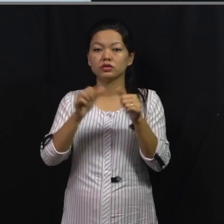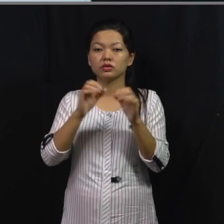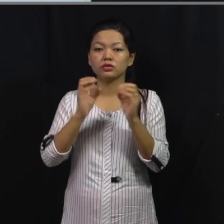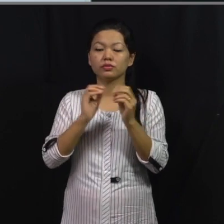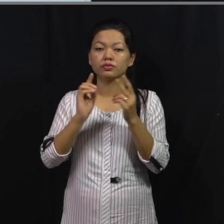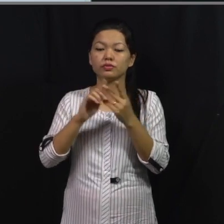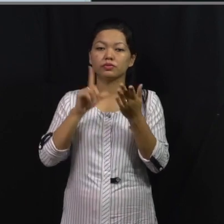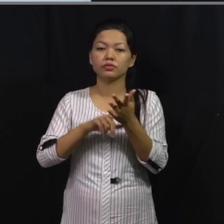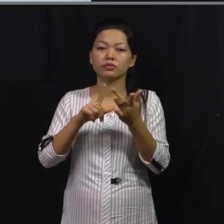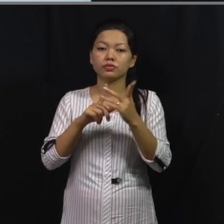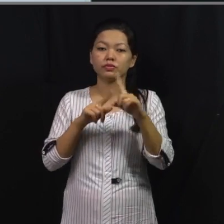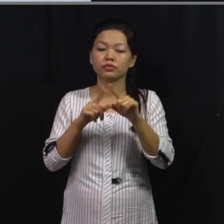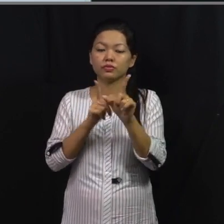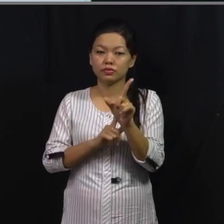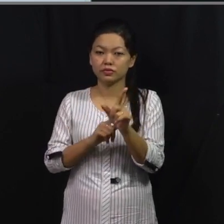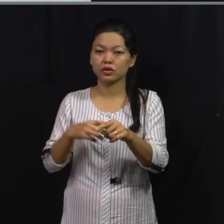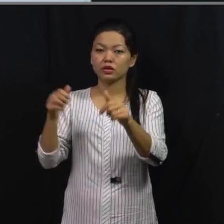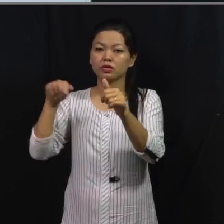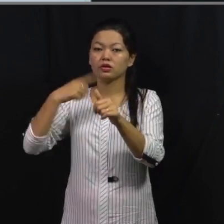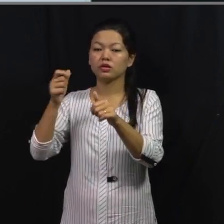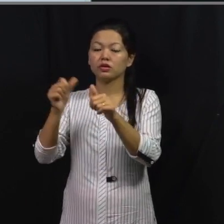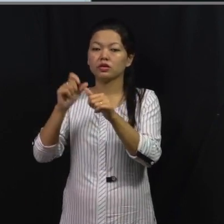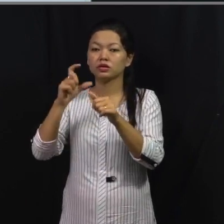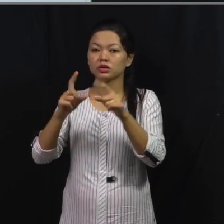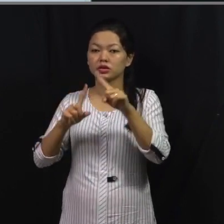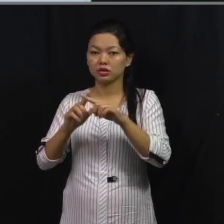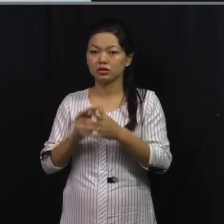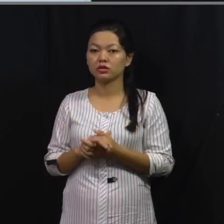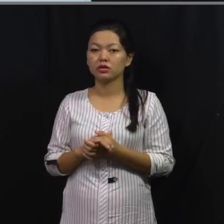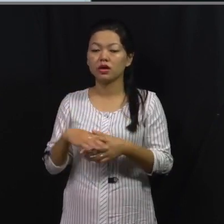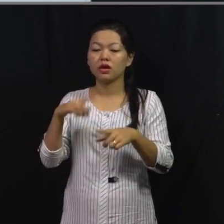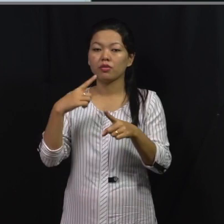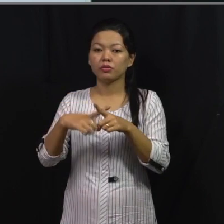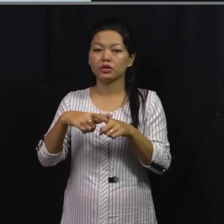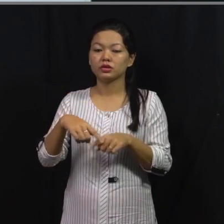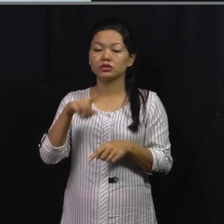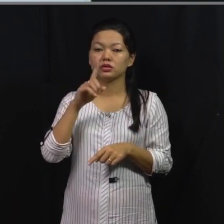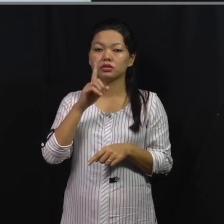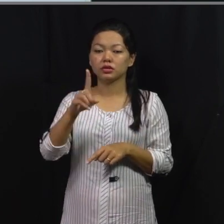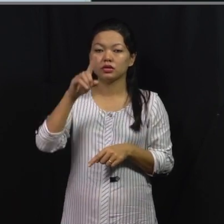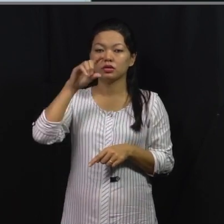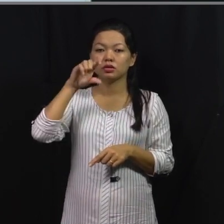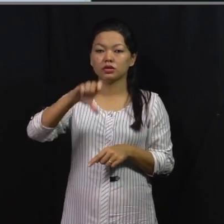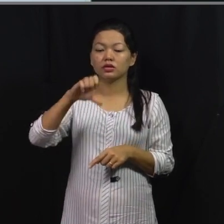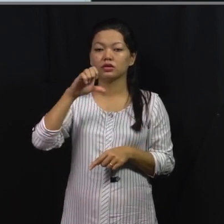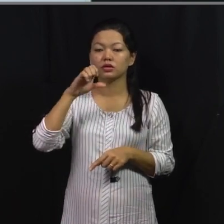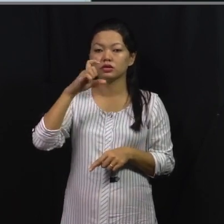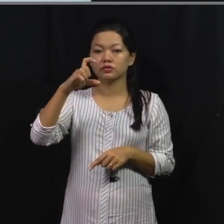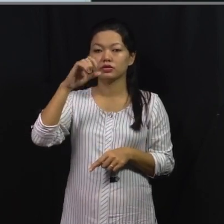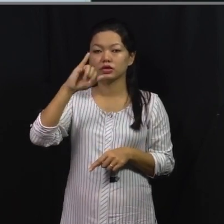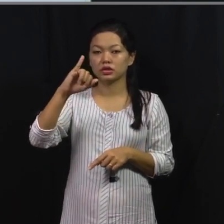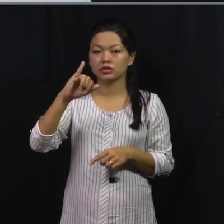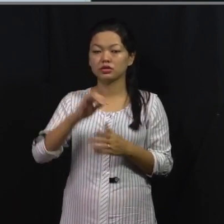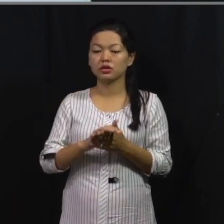was replaced by Protection of Civil Rights Act 1976. Protection of Civil Rights